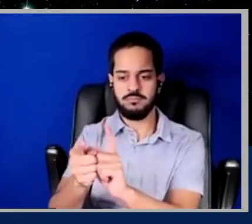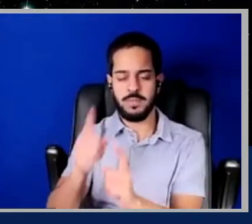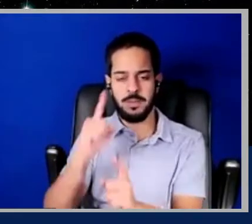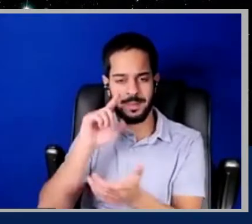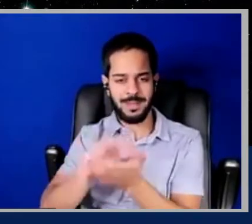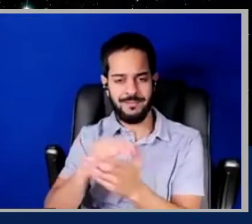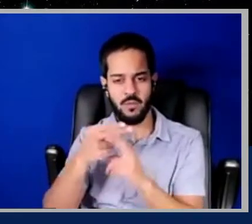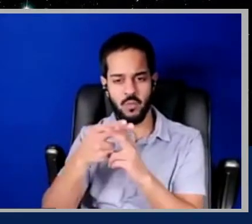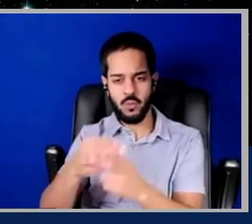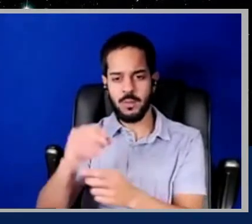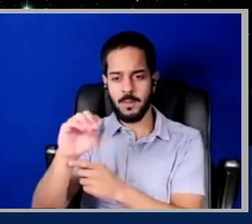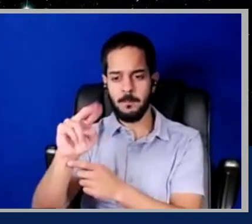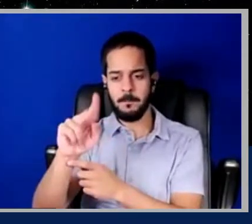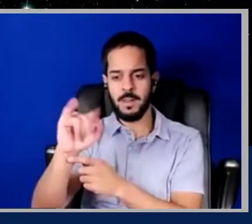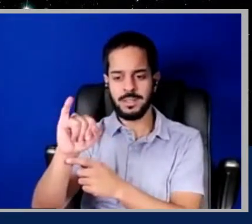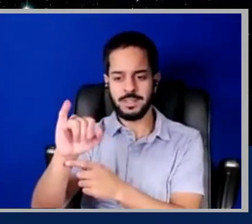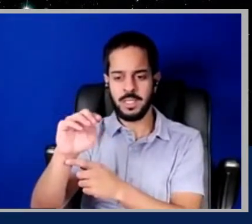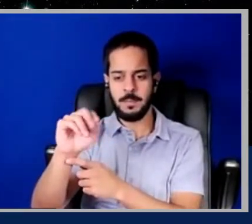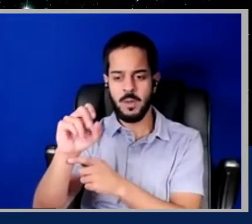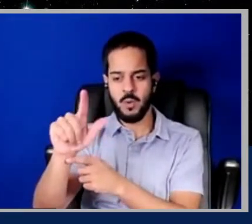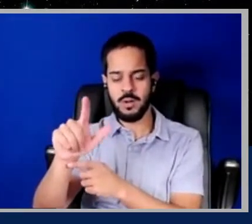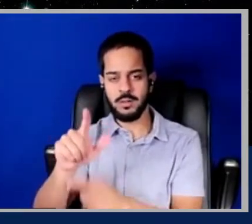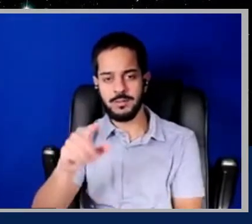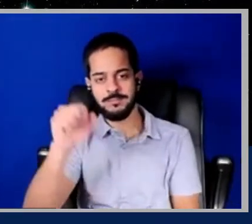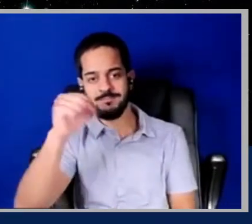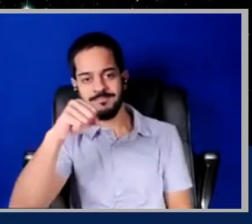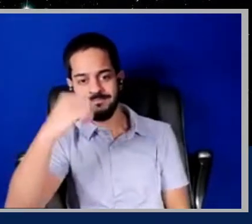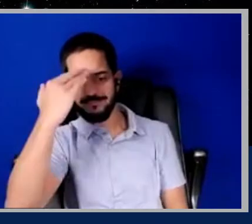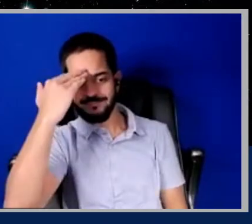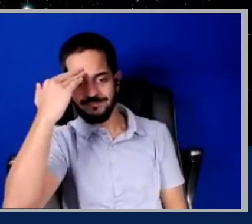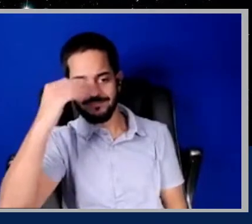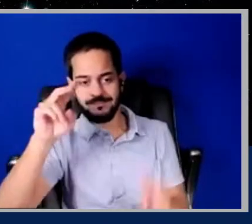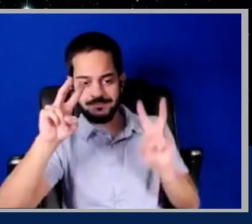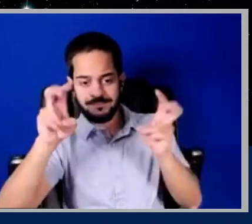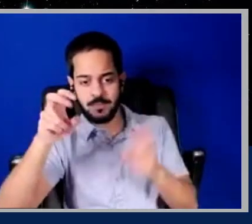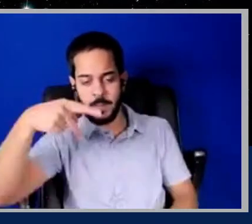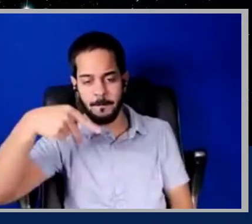multimodal. Ah, there we go. It's the one that says pulsar in it. It does, yeah.